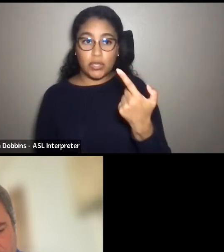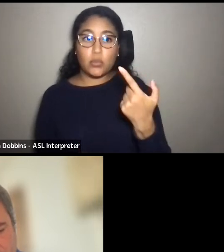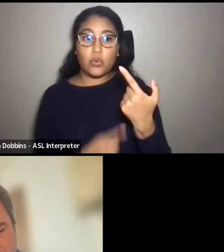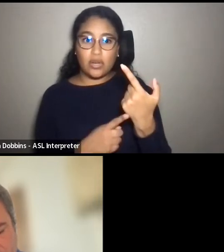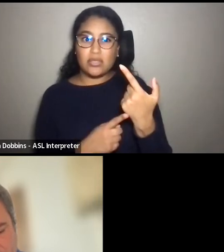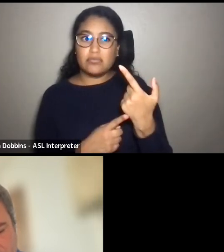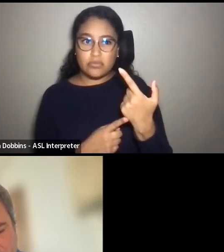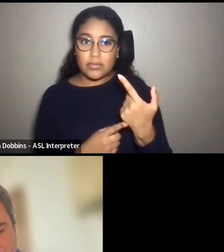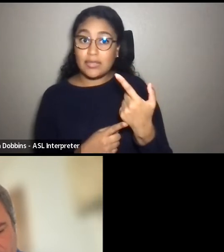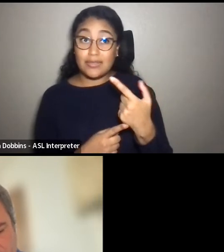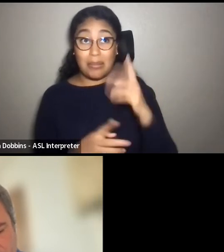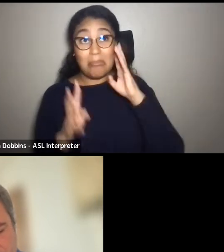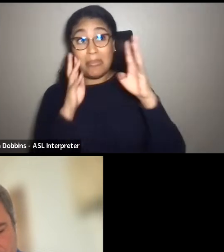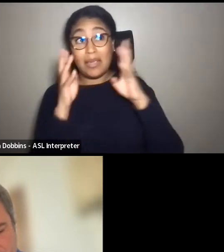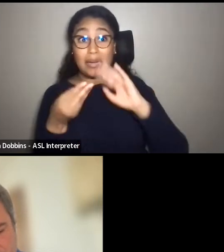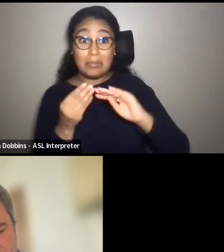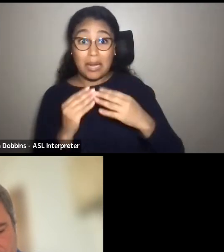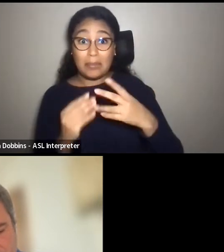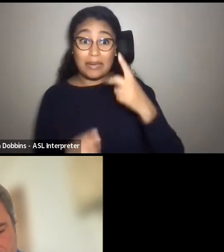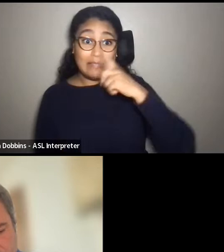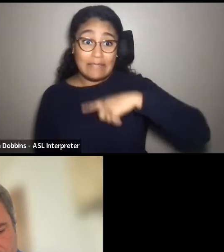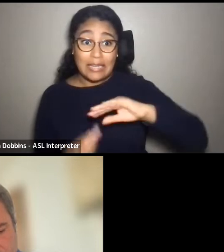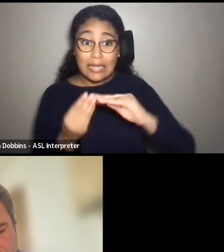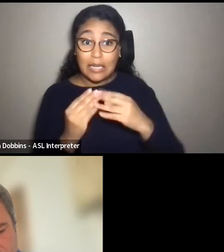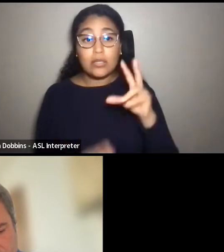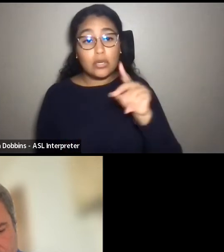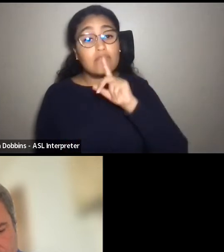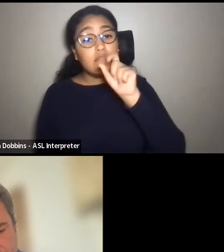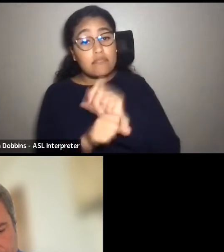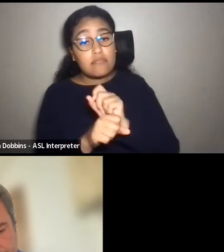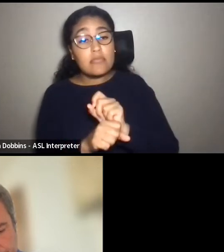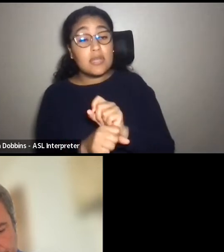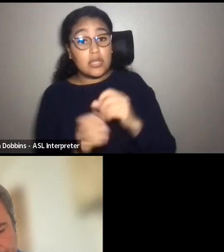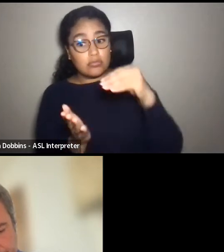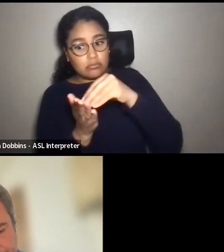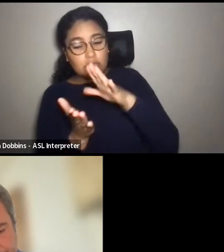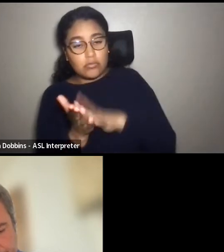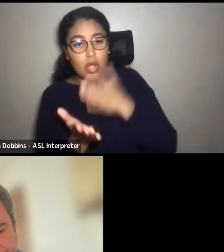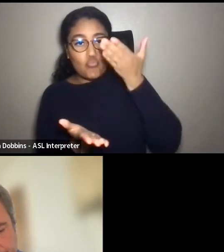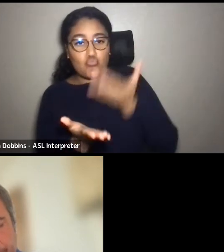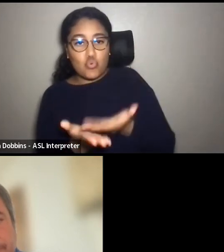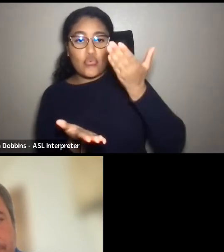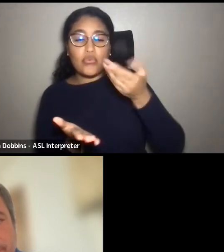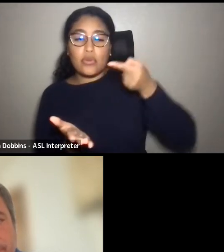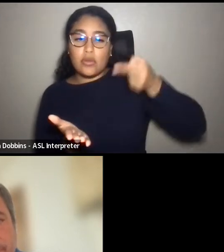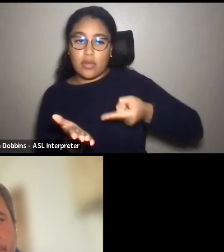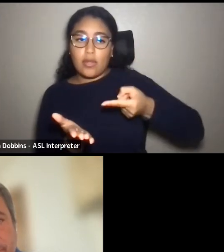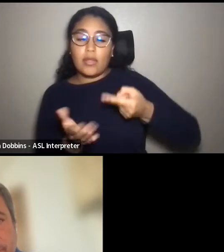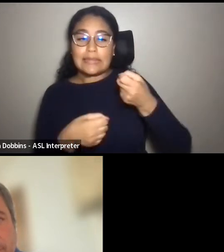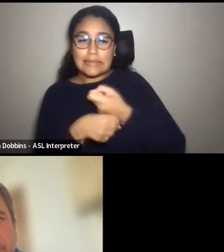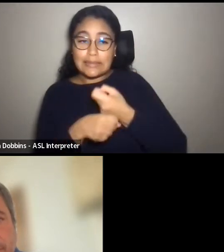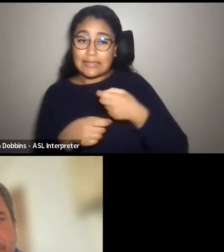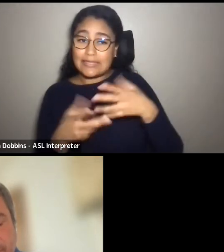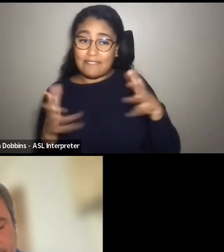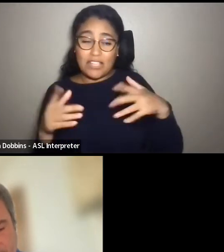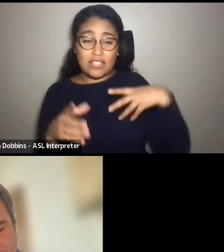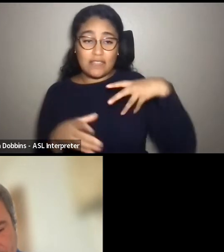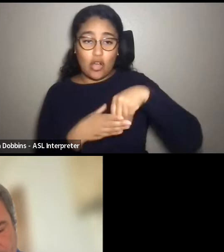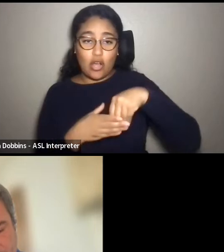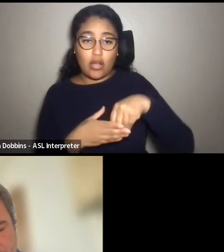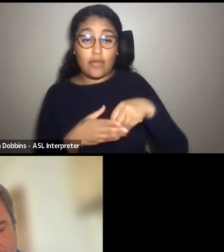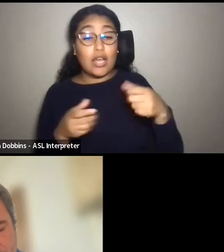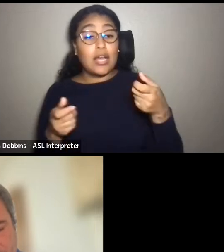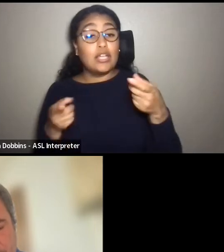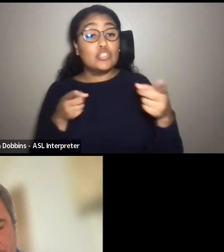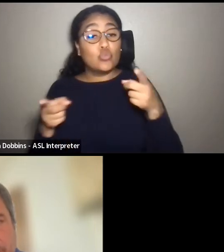These are not made up, not fake. They are real, documented, and verifiable statistics. Director Ray told us